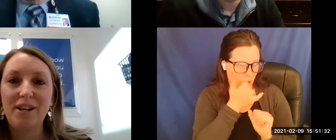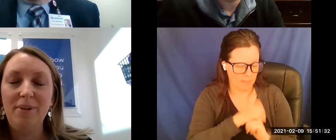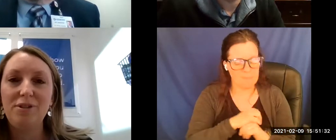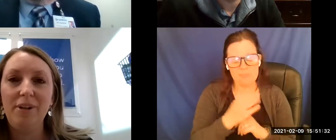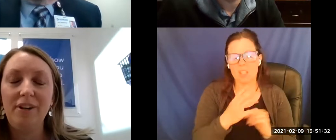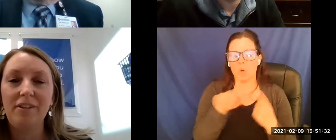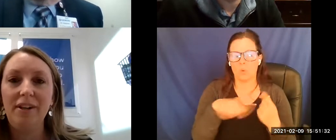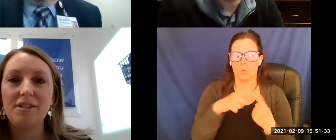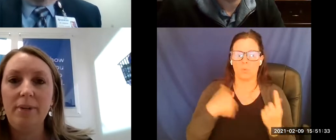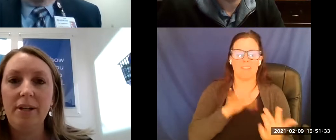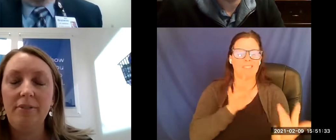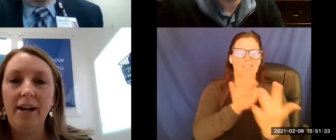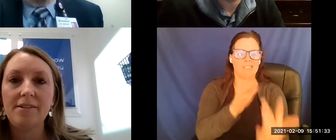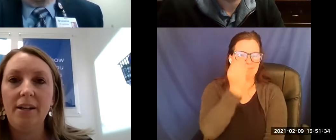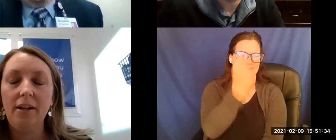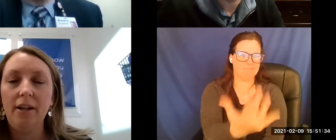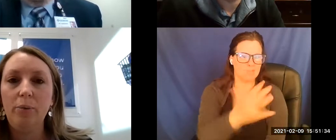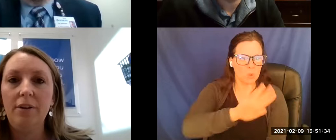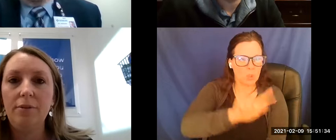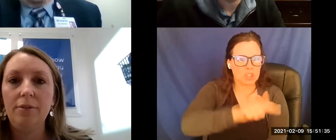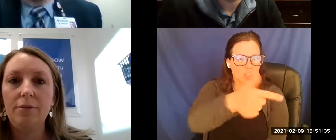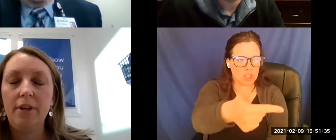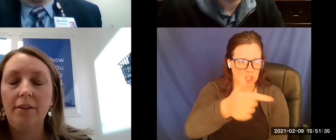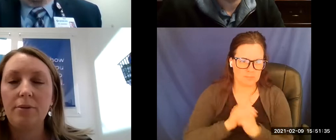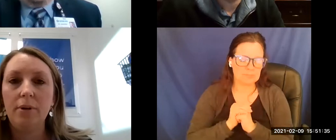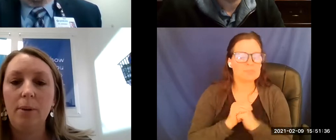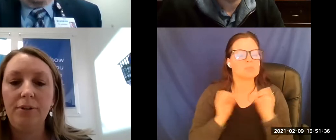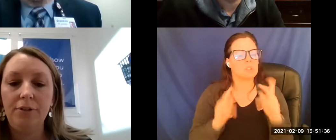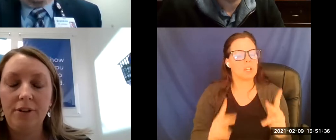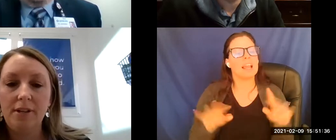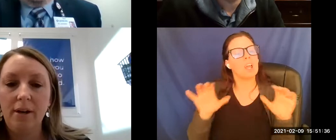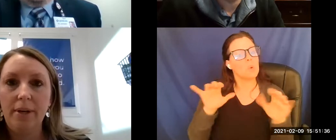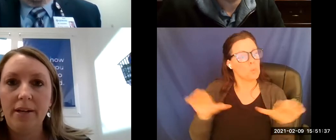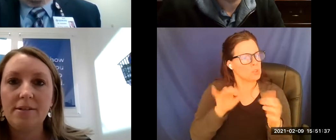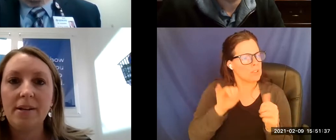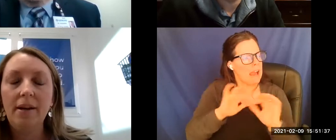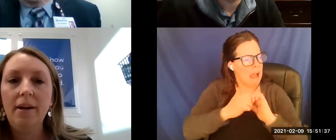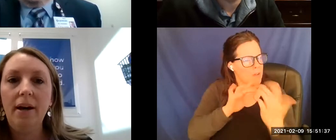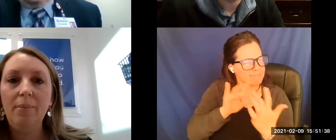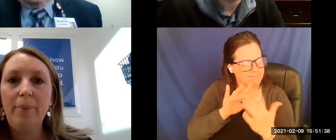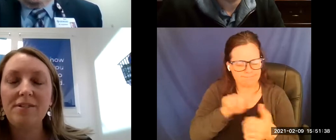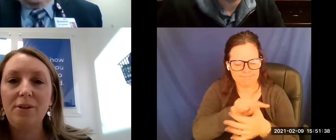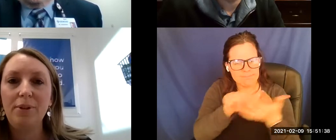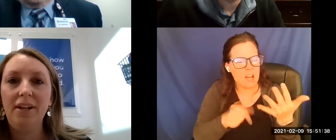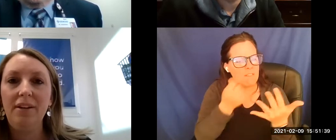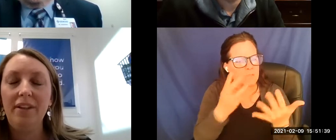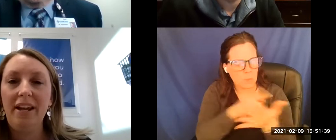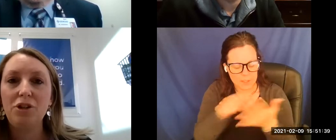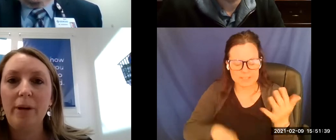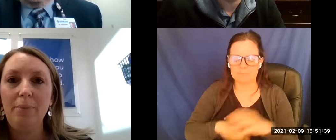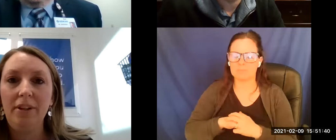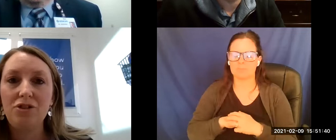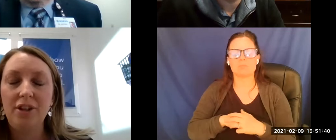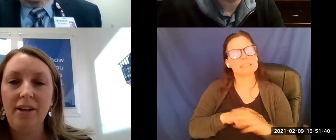to come into one of our clinics to be vaccinated. And we are doing that through a couple of different means. Based on really kind of the